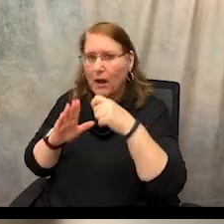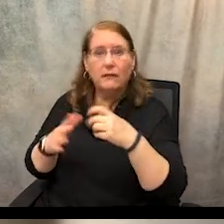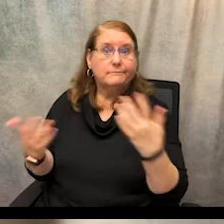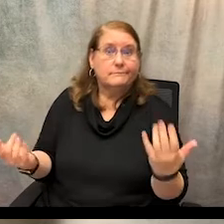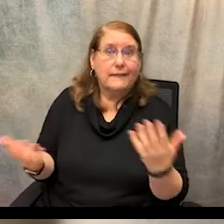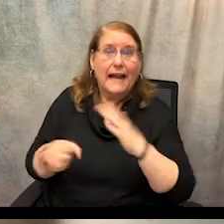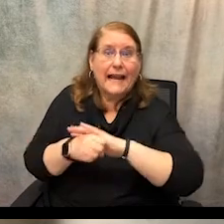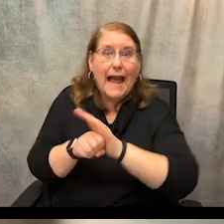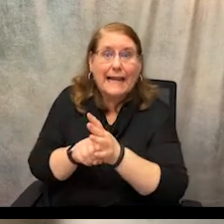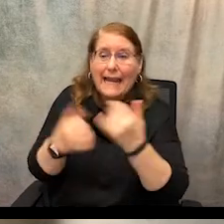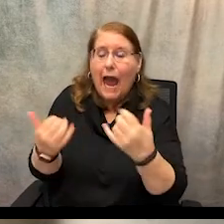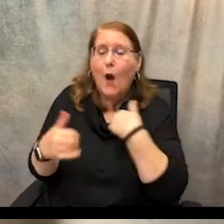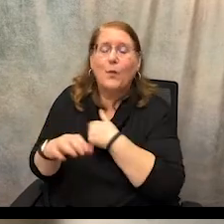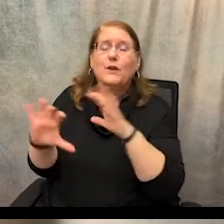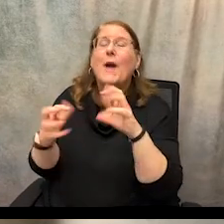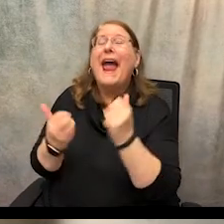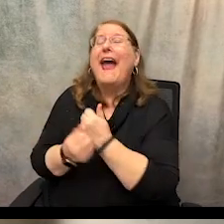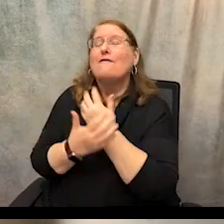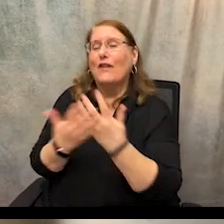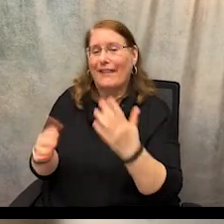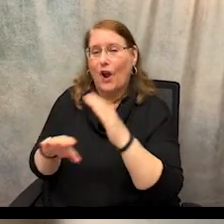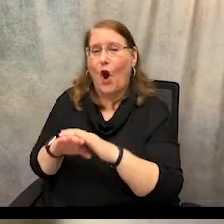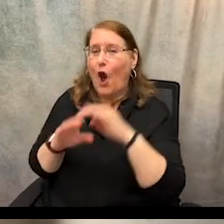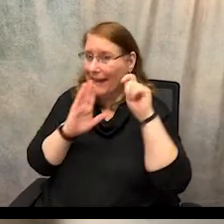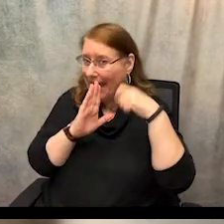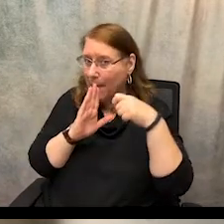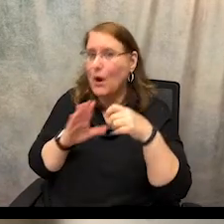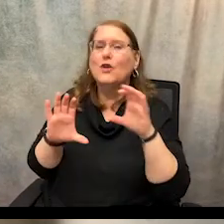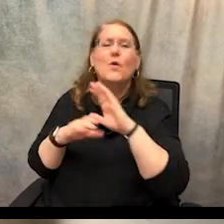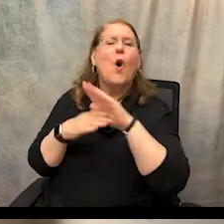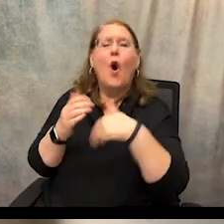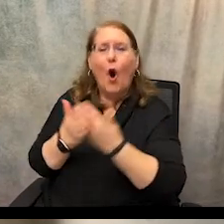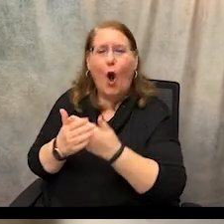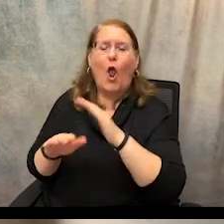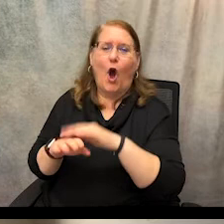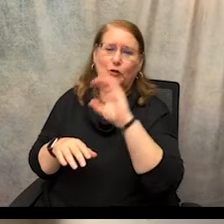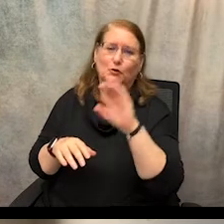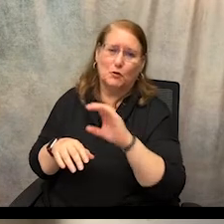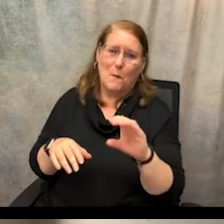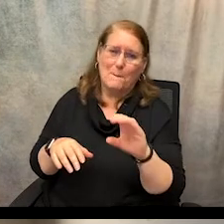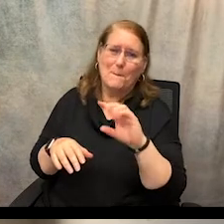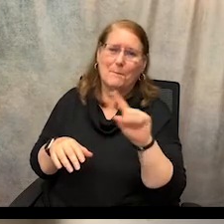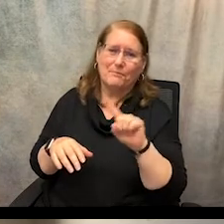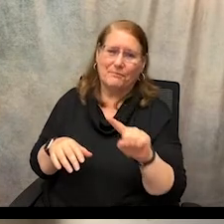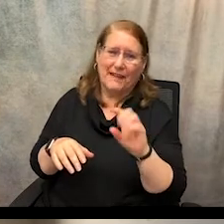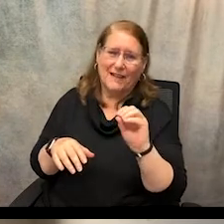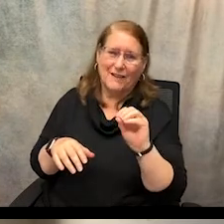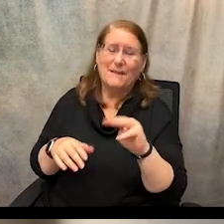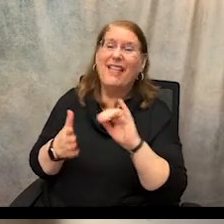now do everything on camera, and we do it all over Zoom. Which has provided its own challenges,